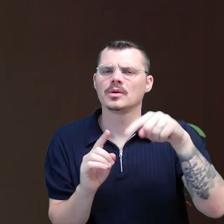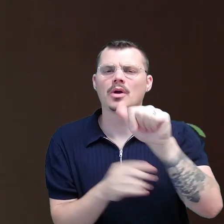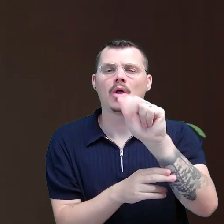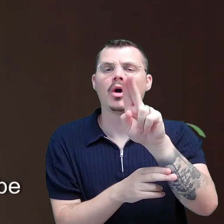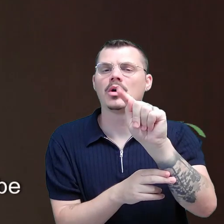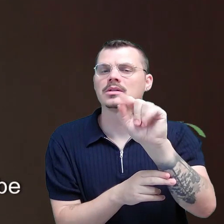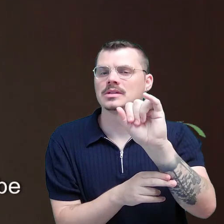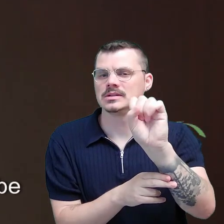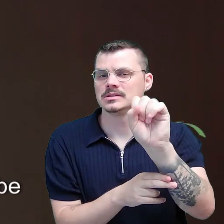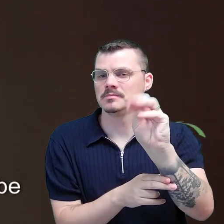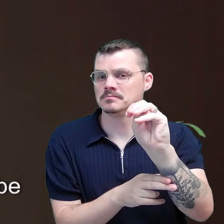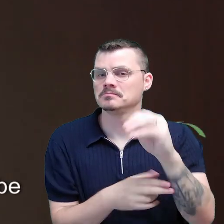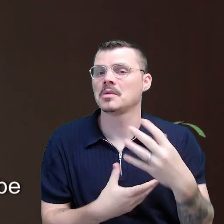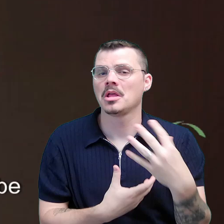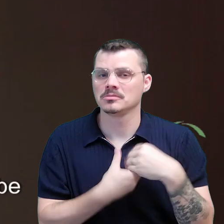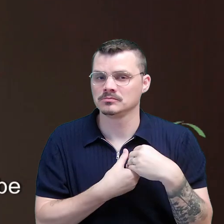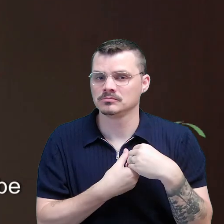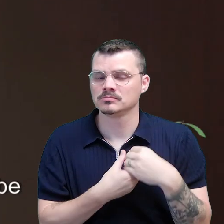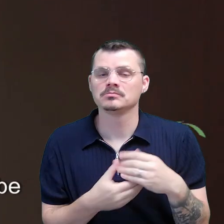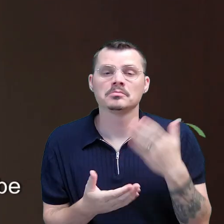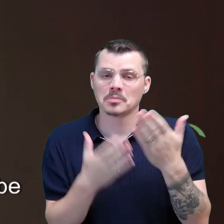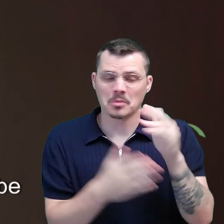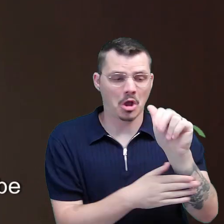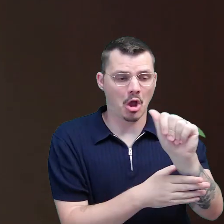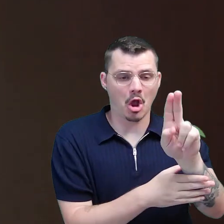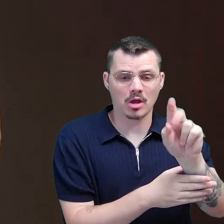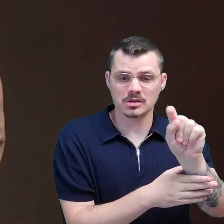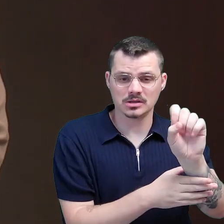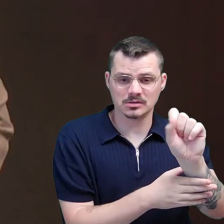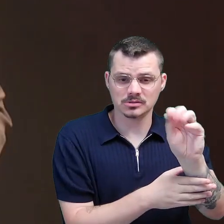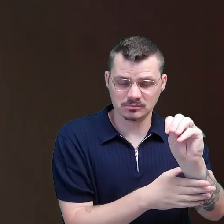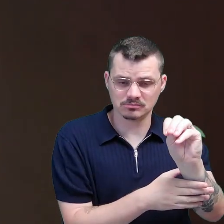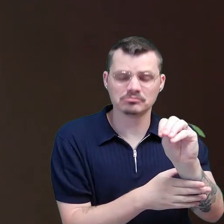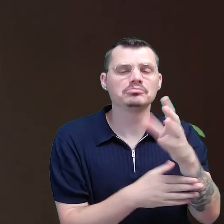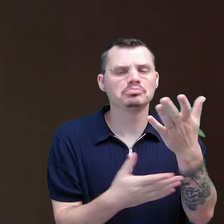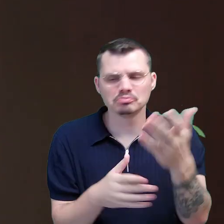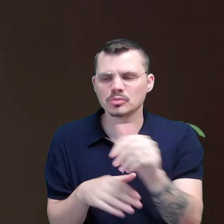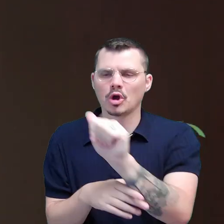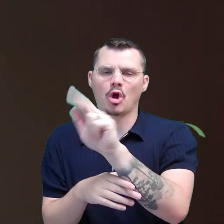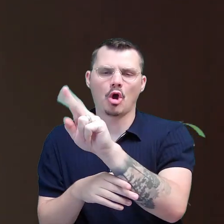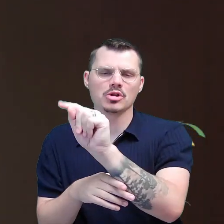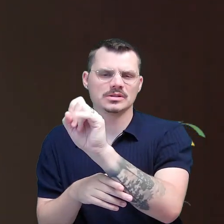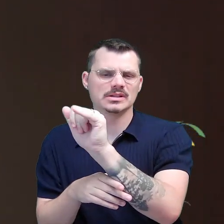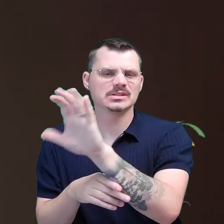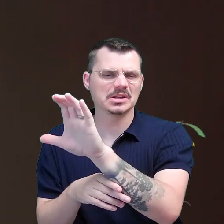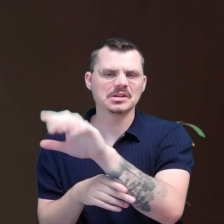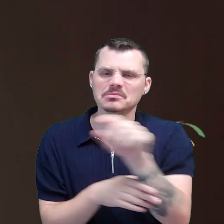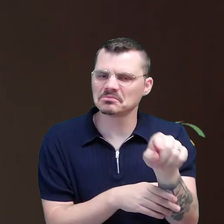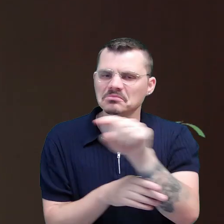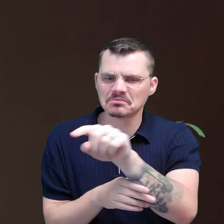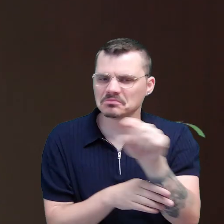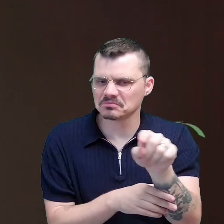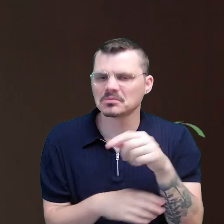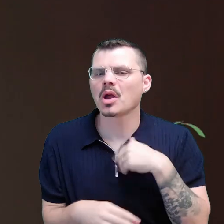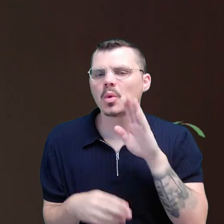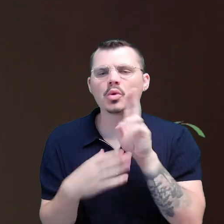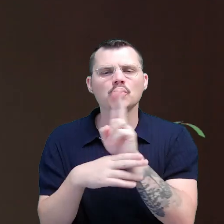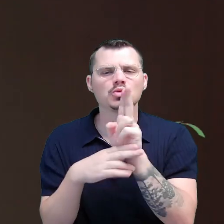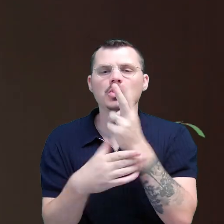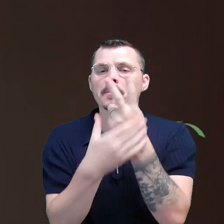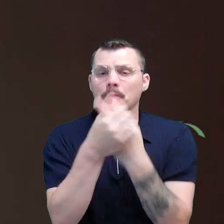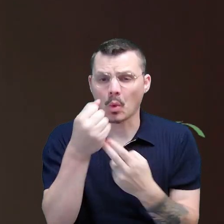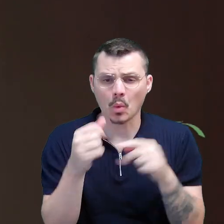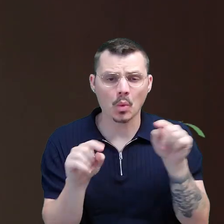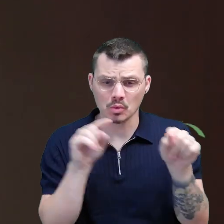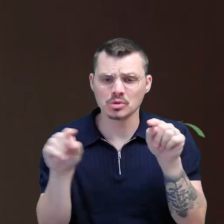autism, or as some people with autism prefer to be described, autistic people. I will use both terms in